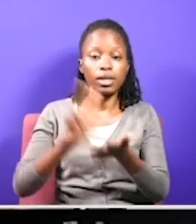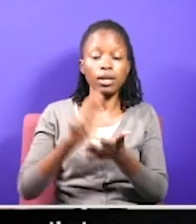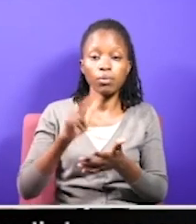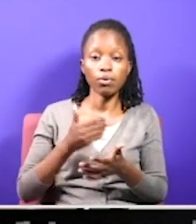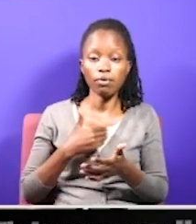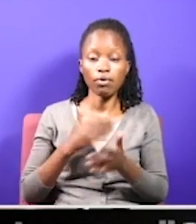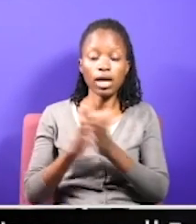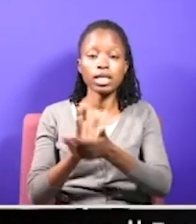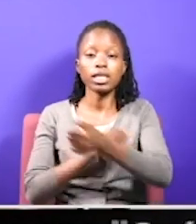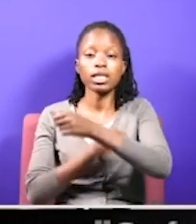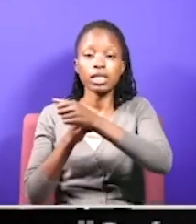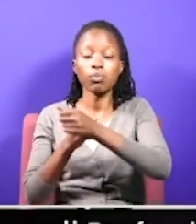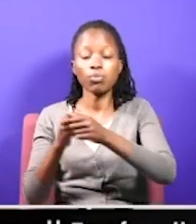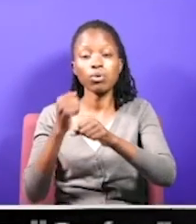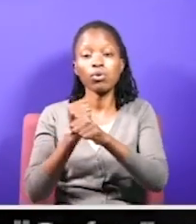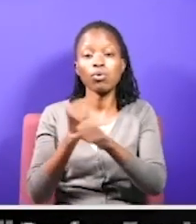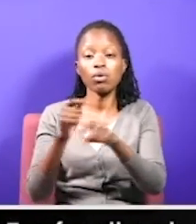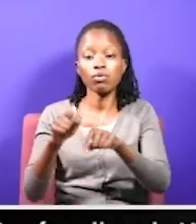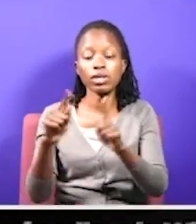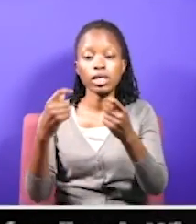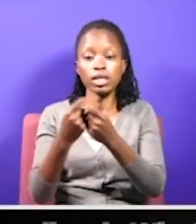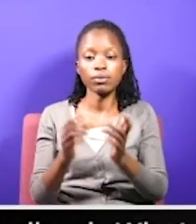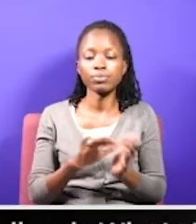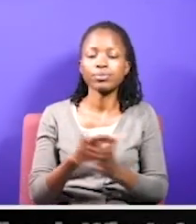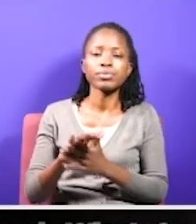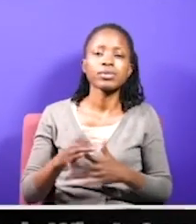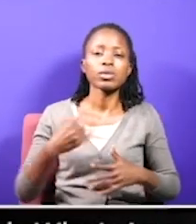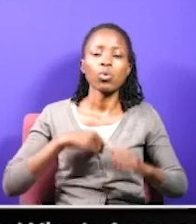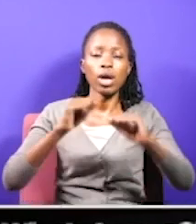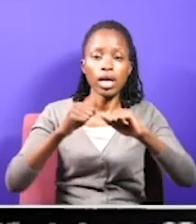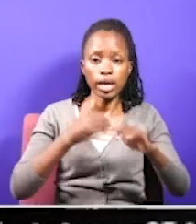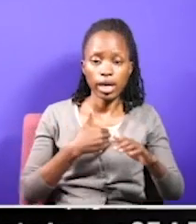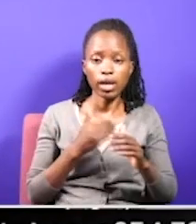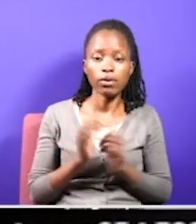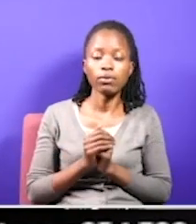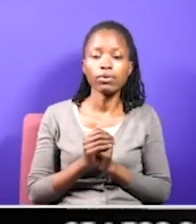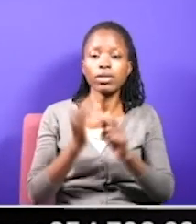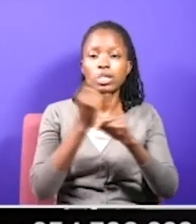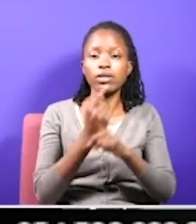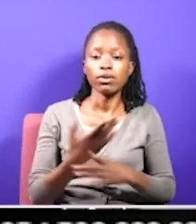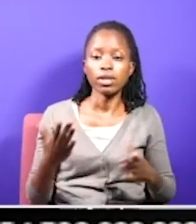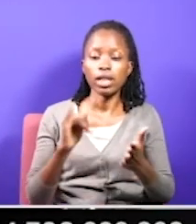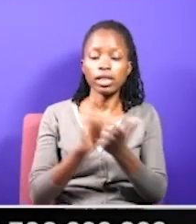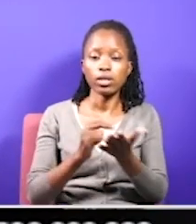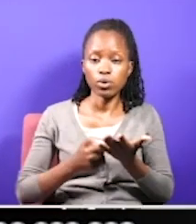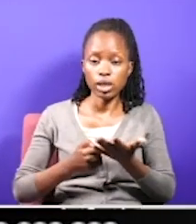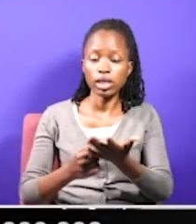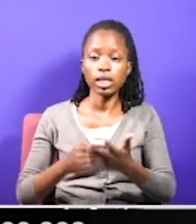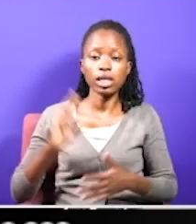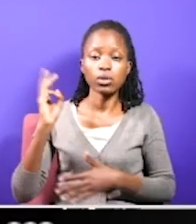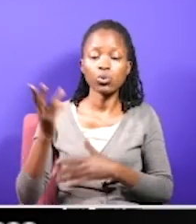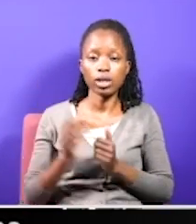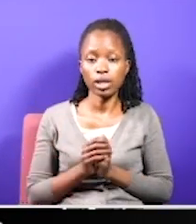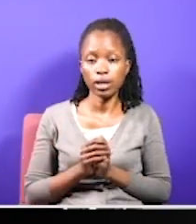and support to the work of this team. We have also agreed on the statement of issues that we shall be deliberating on as a